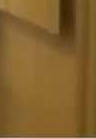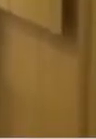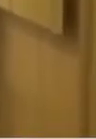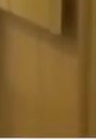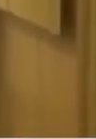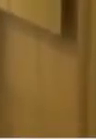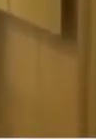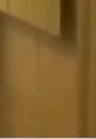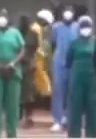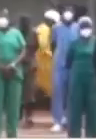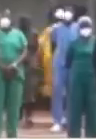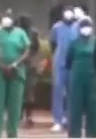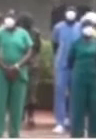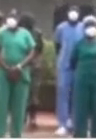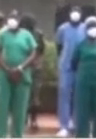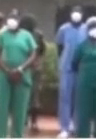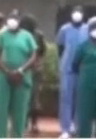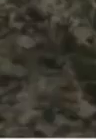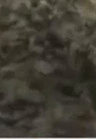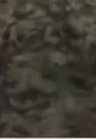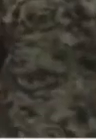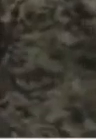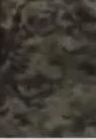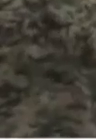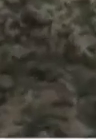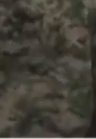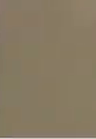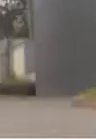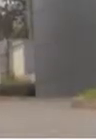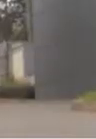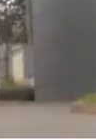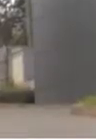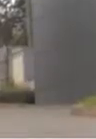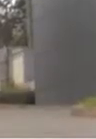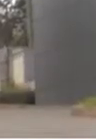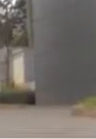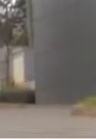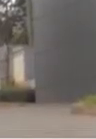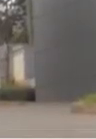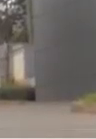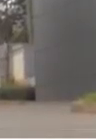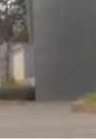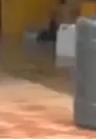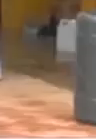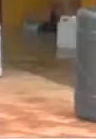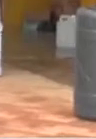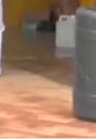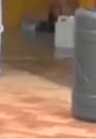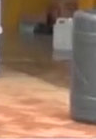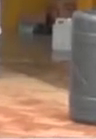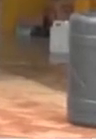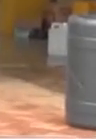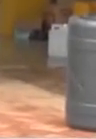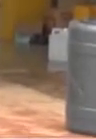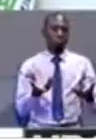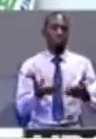if him and the first lady have not vaccinated yet, Ugandans should go ahead, as this is only aimed at bettering and keeping the